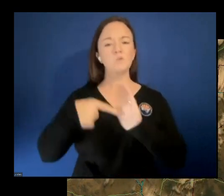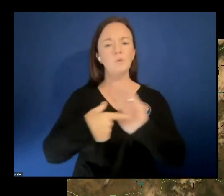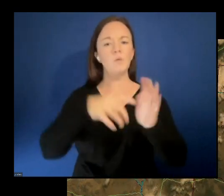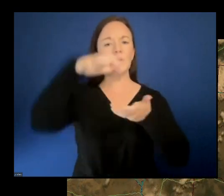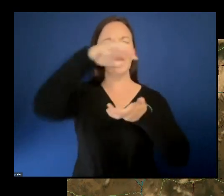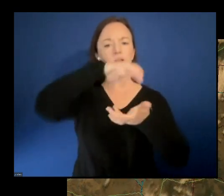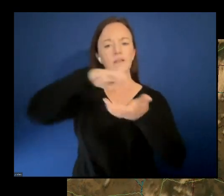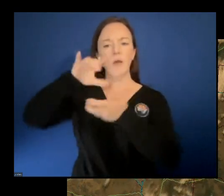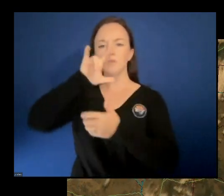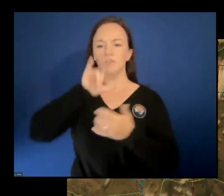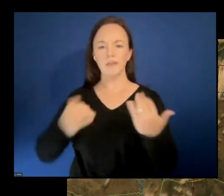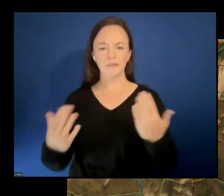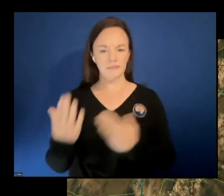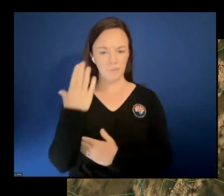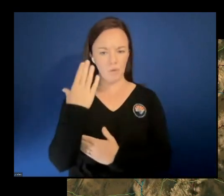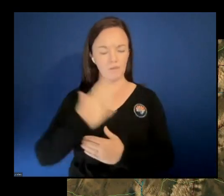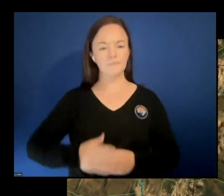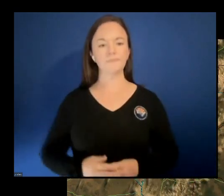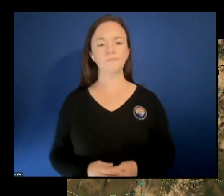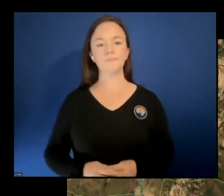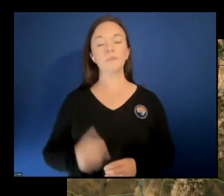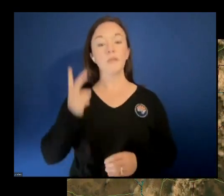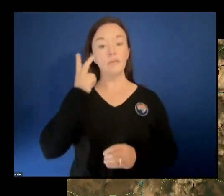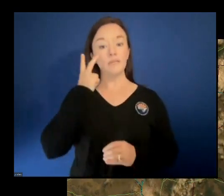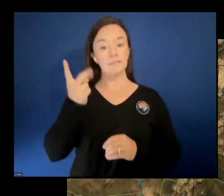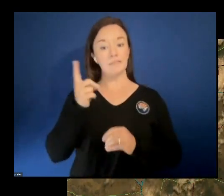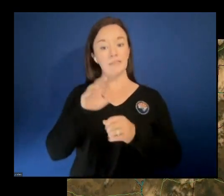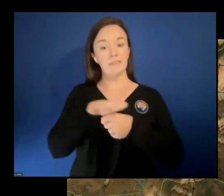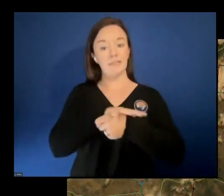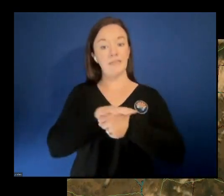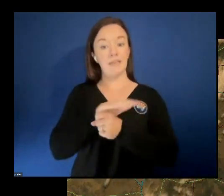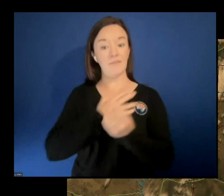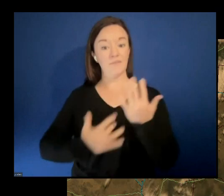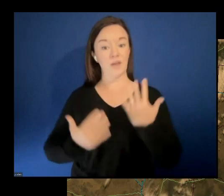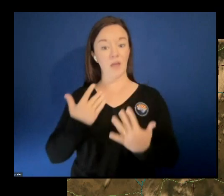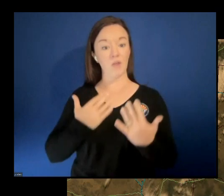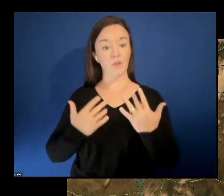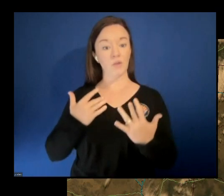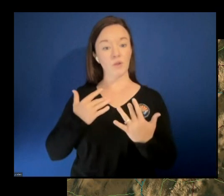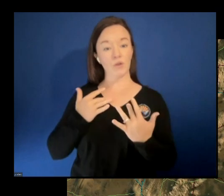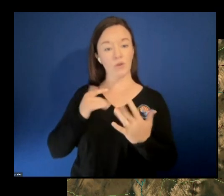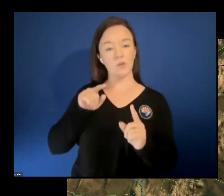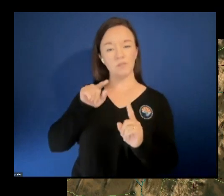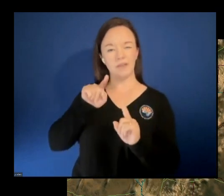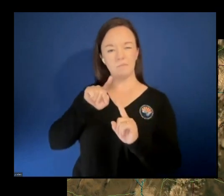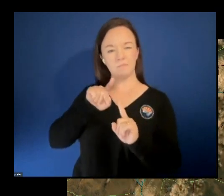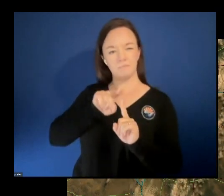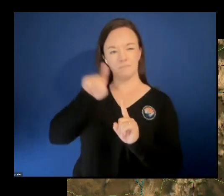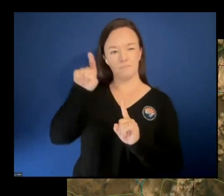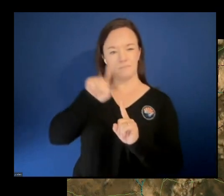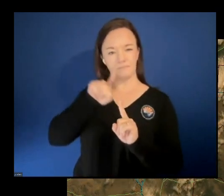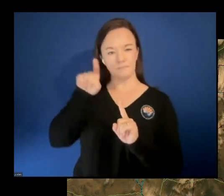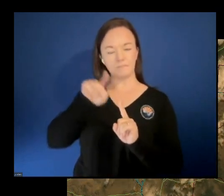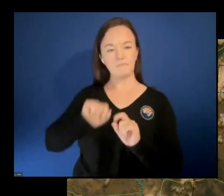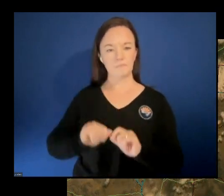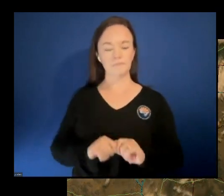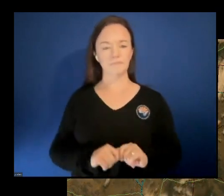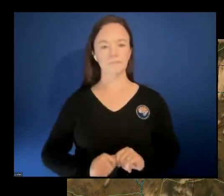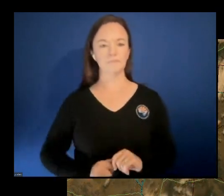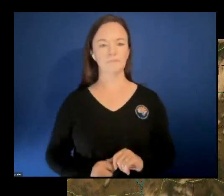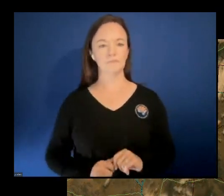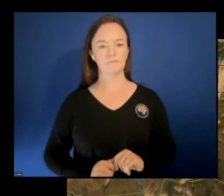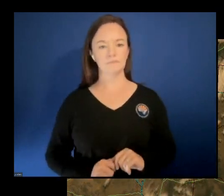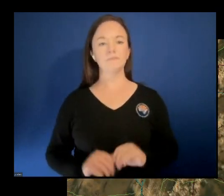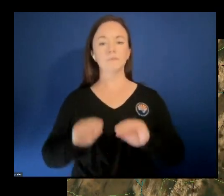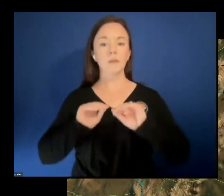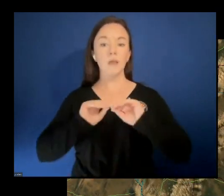see, where the fire is generally located is kind of right up in this area up here. We're looking at fairly clear skies